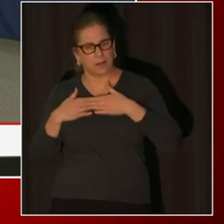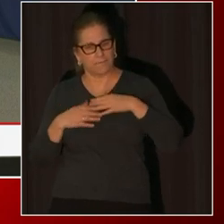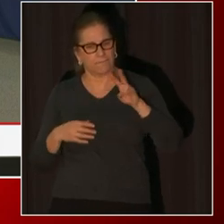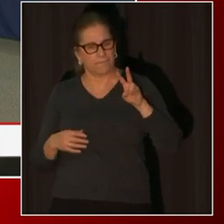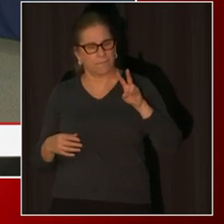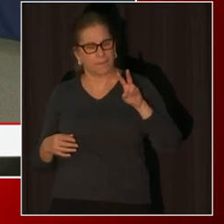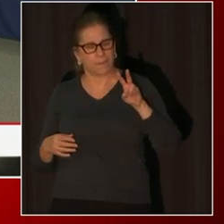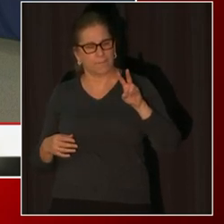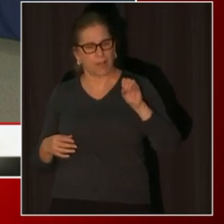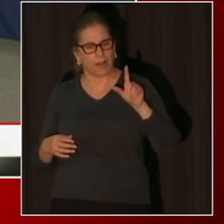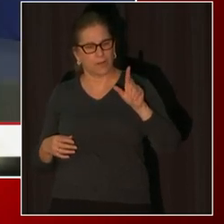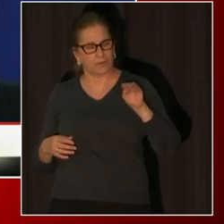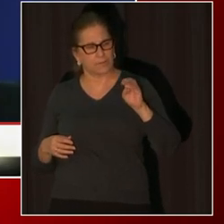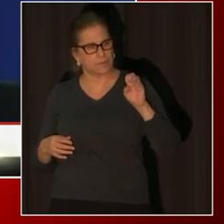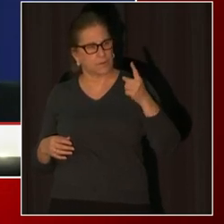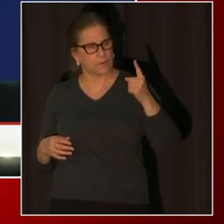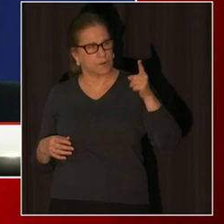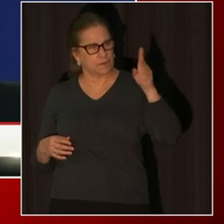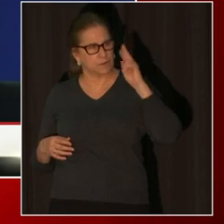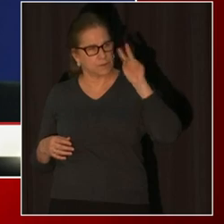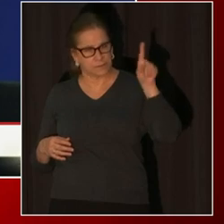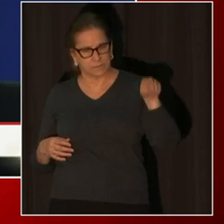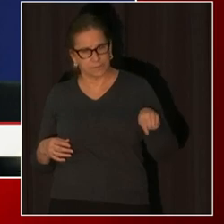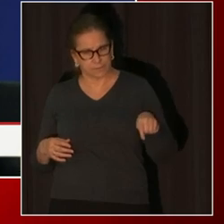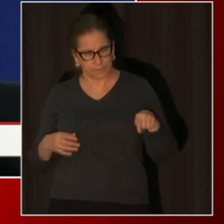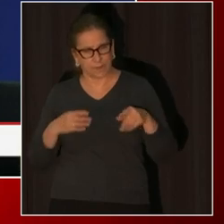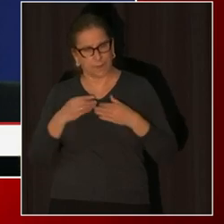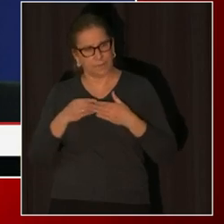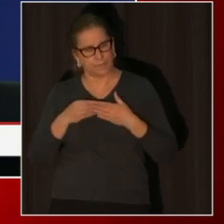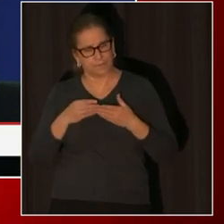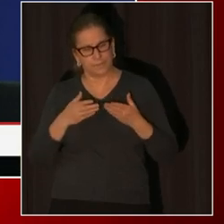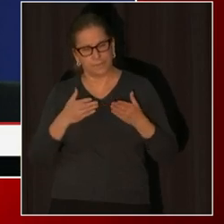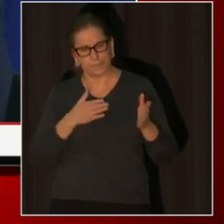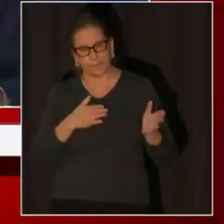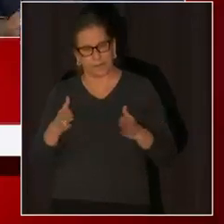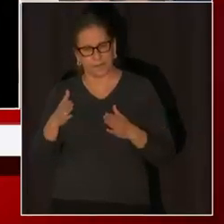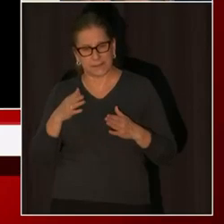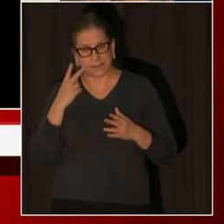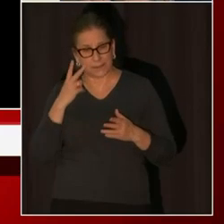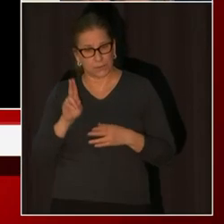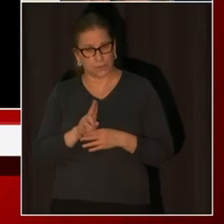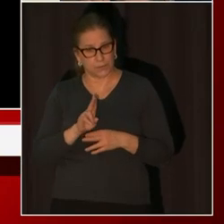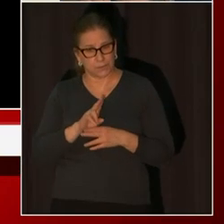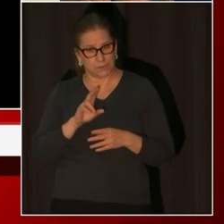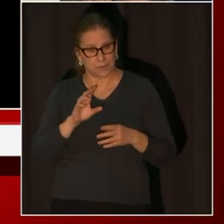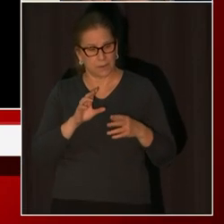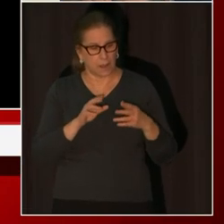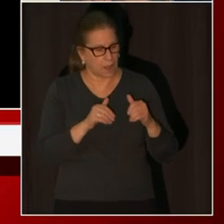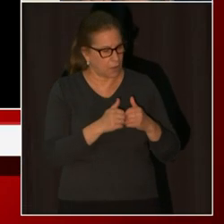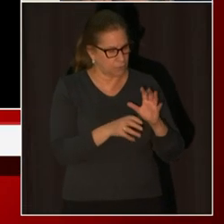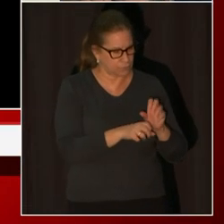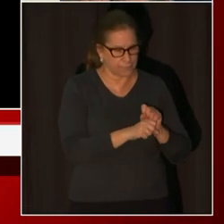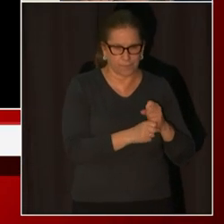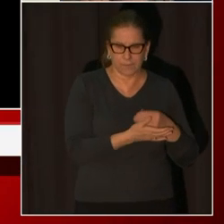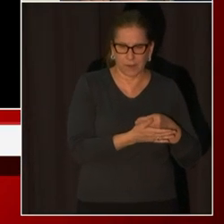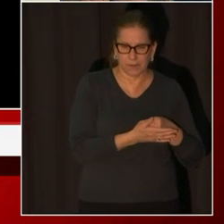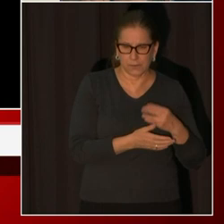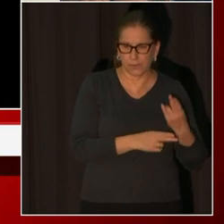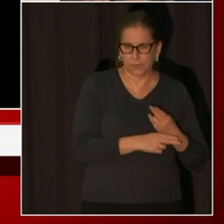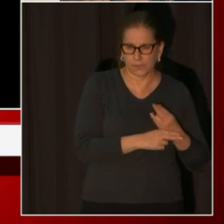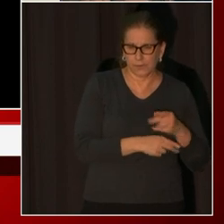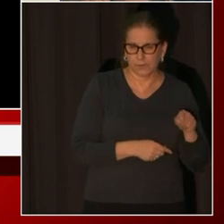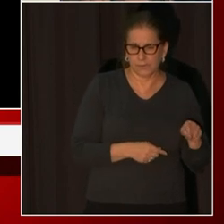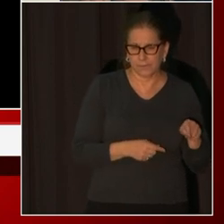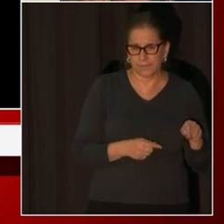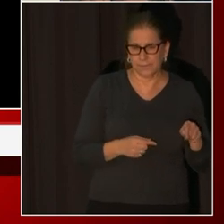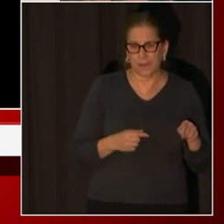book. And you'll see the use of reserves, and you'll see toward the bottom of that table, I believe it's table 2-1, you can see